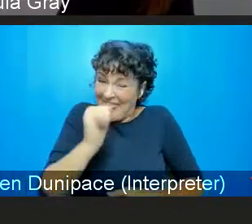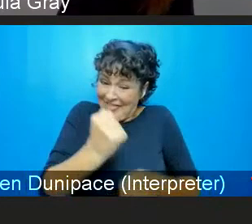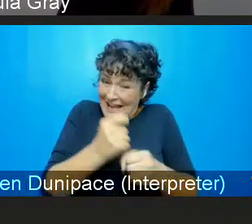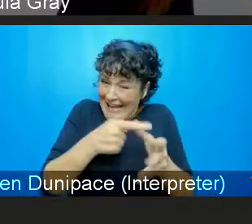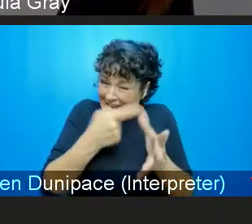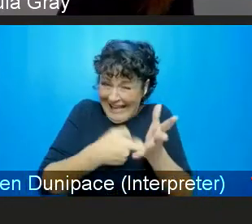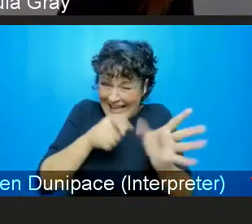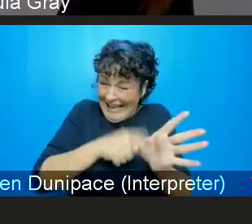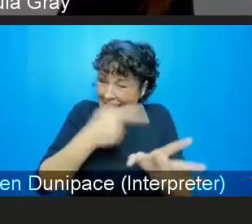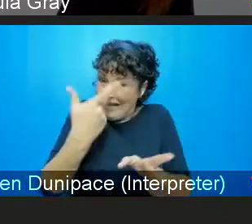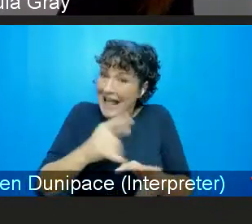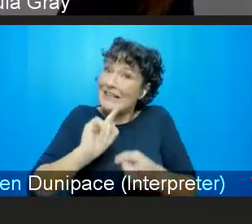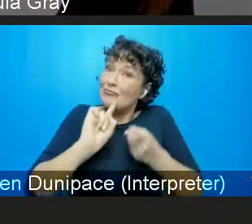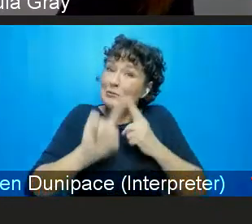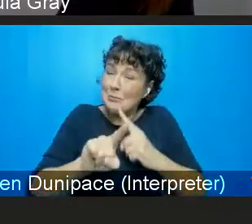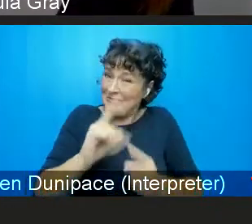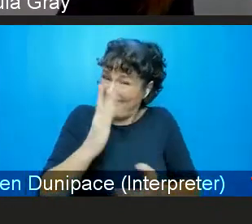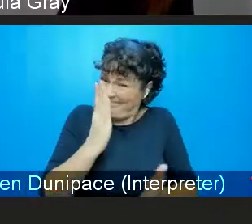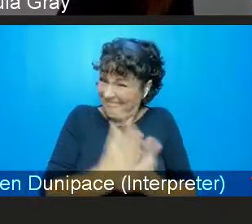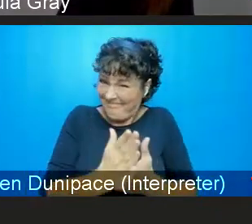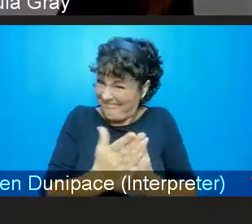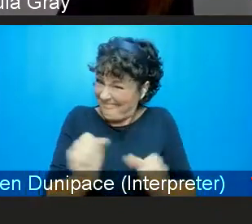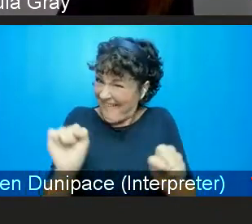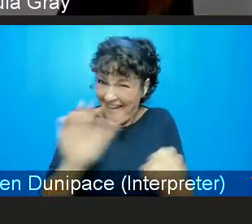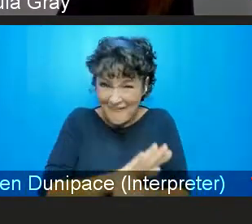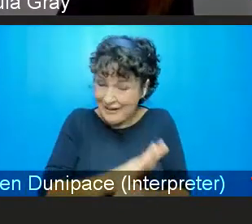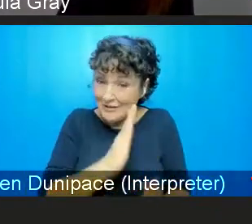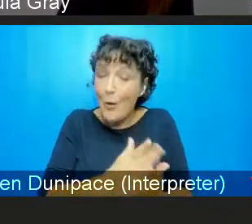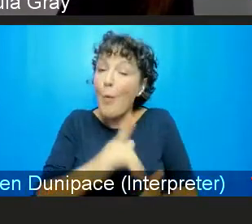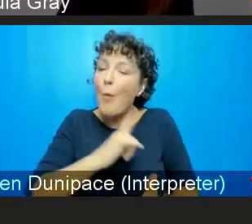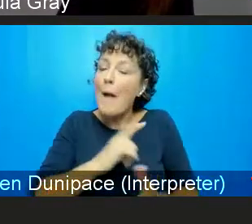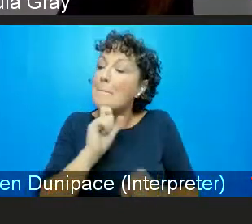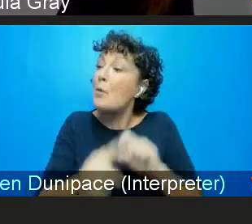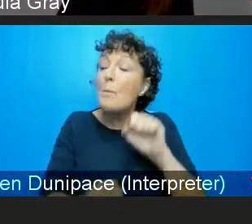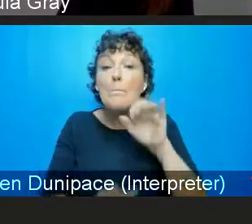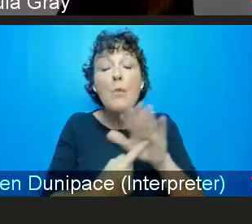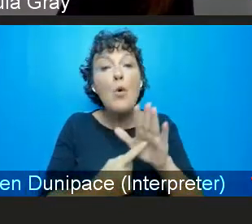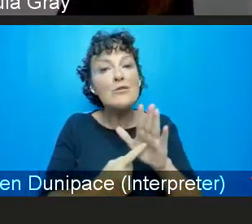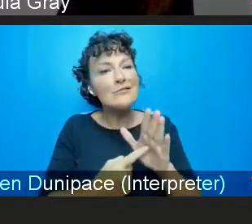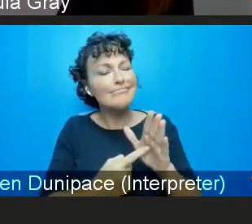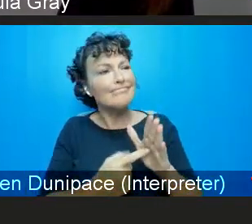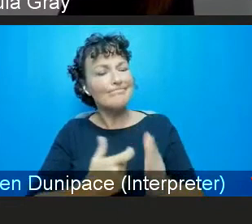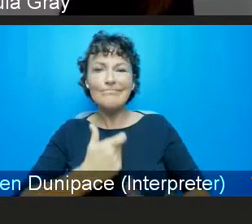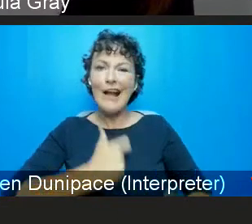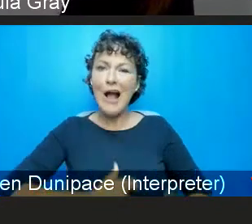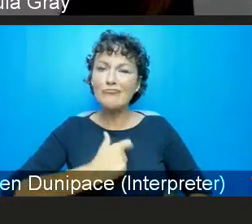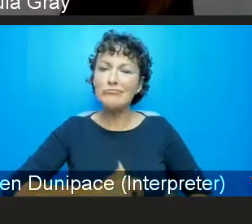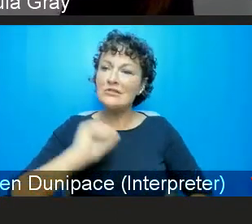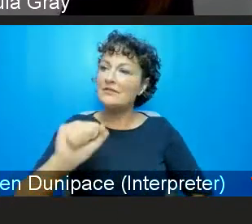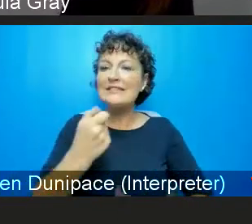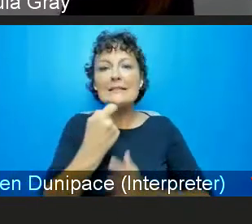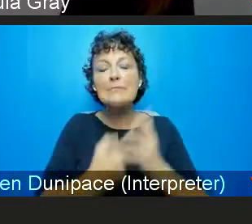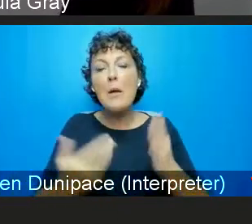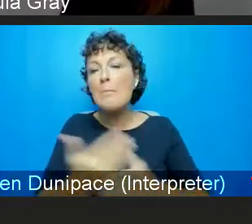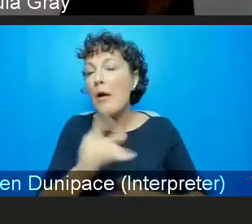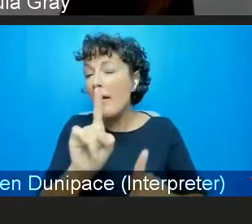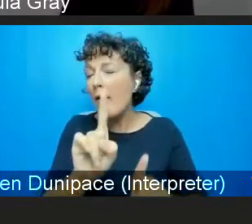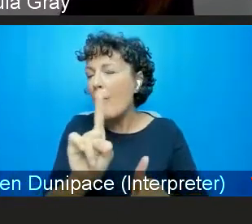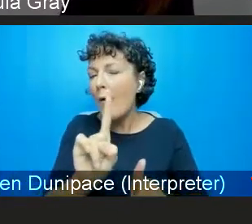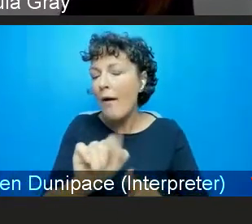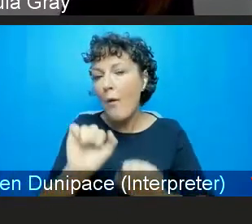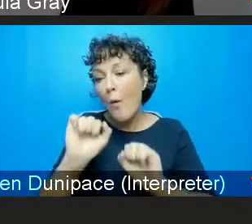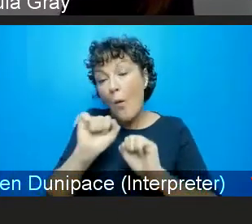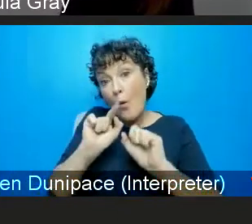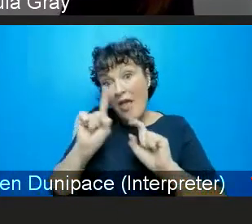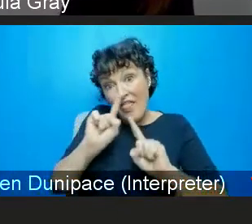of the most important characteristic of a disability inclusive employer is how able they are to make